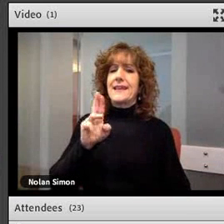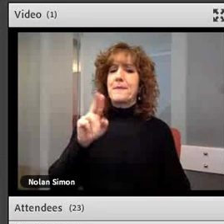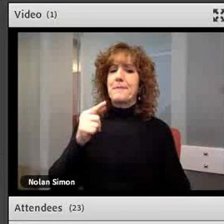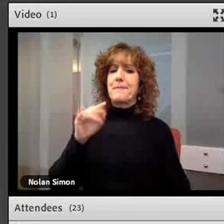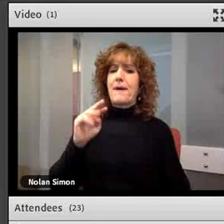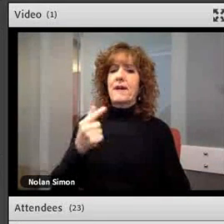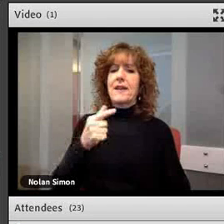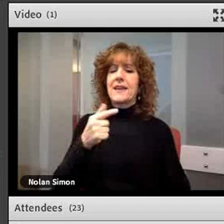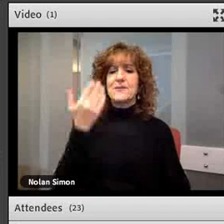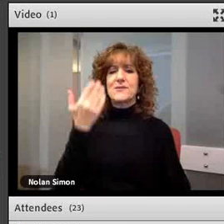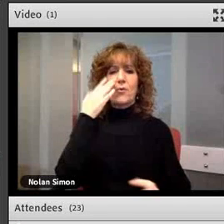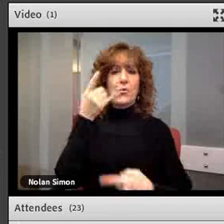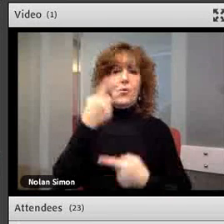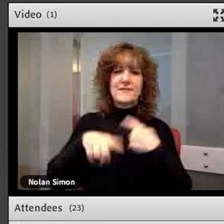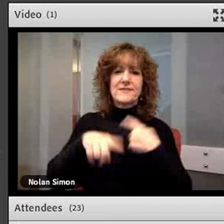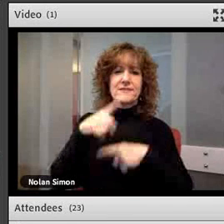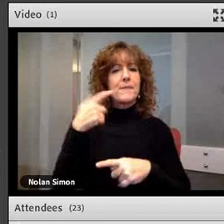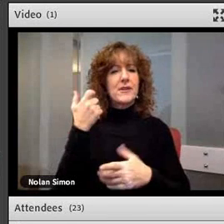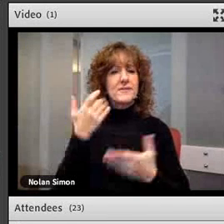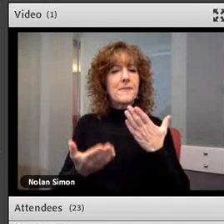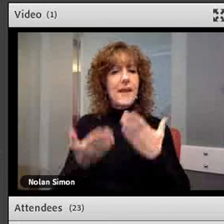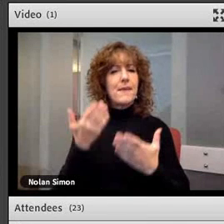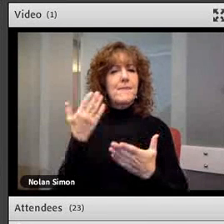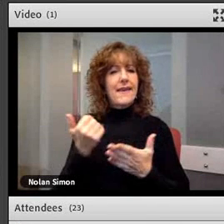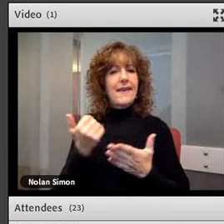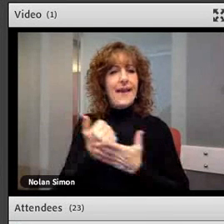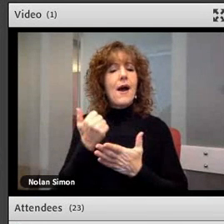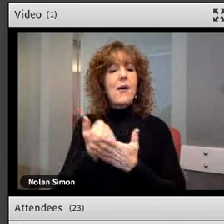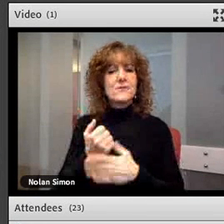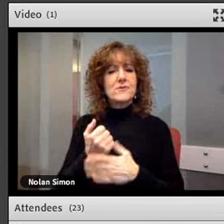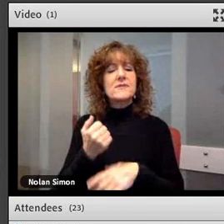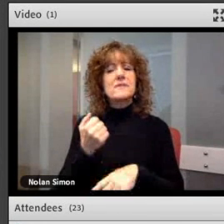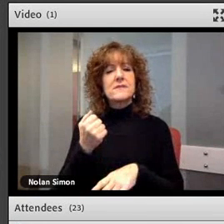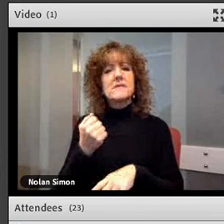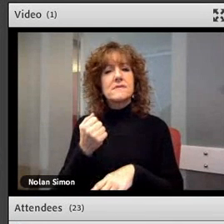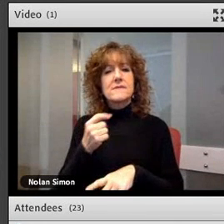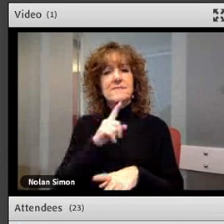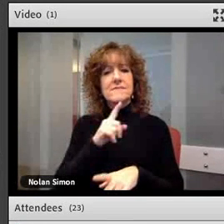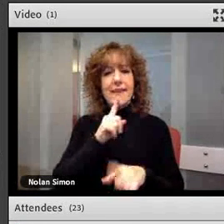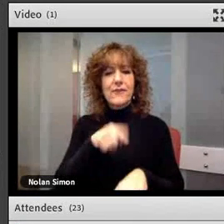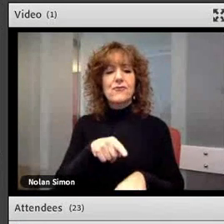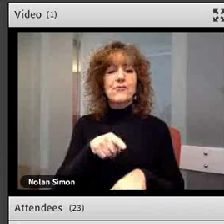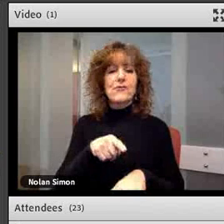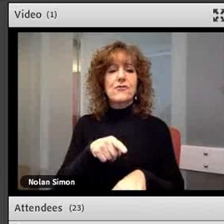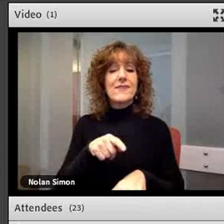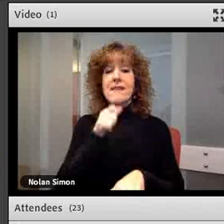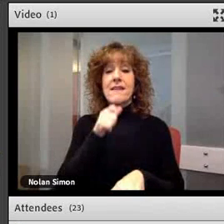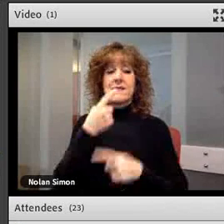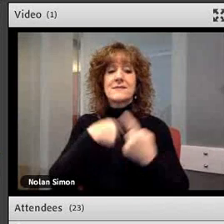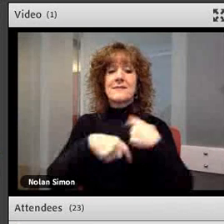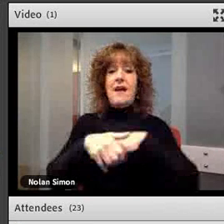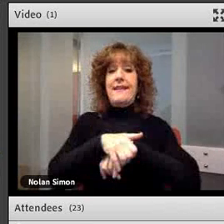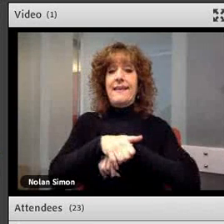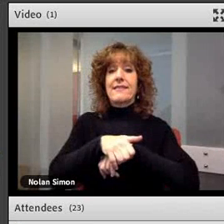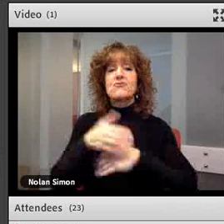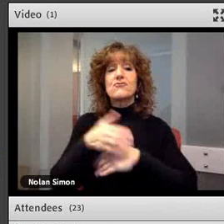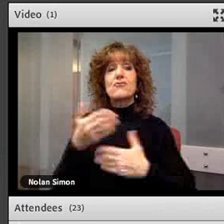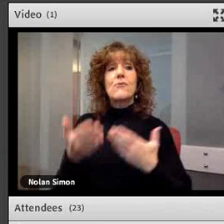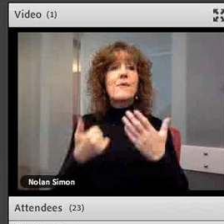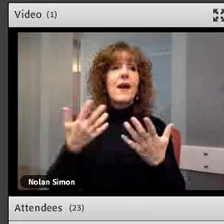so they don't know what it means. And since we're not using signed English, maybe what I want to do here is, wait a minute,